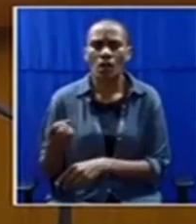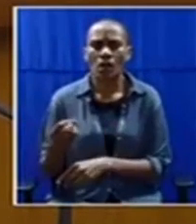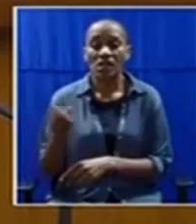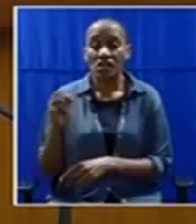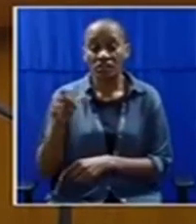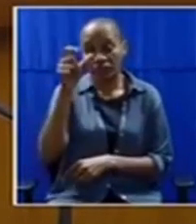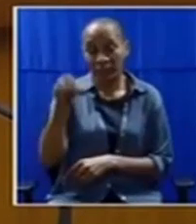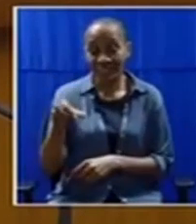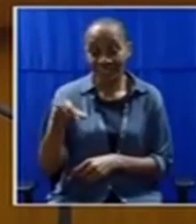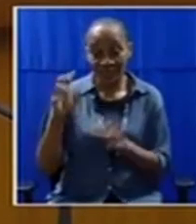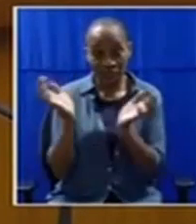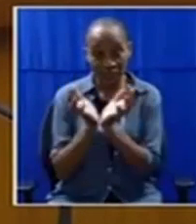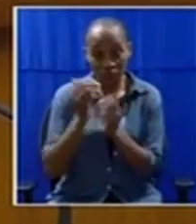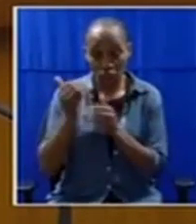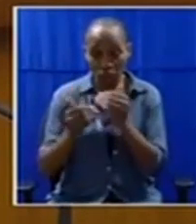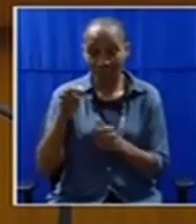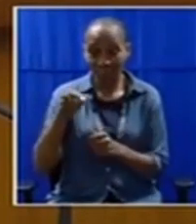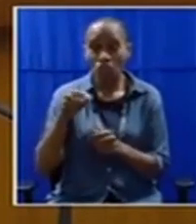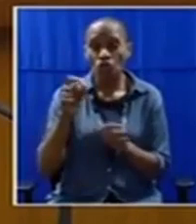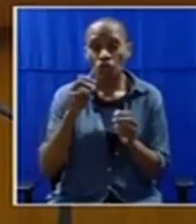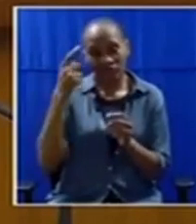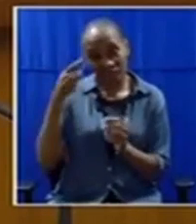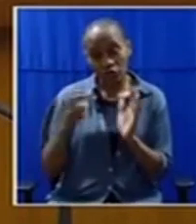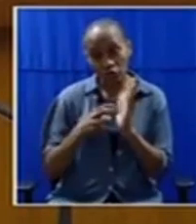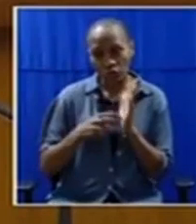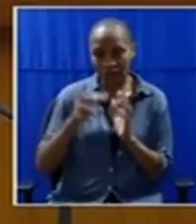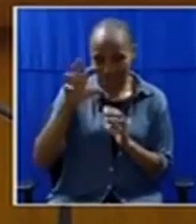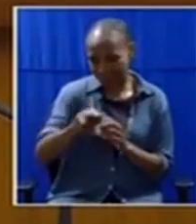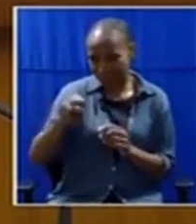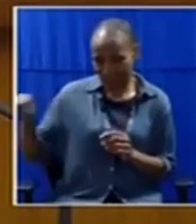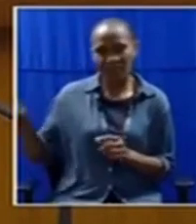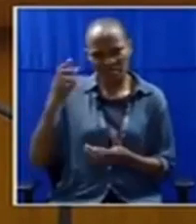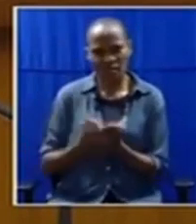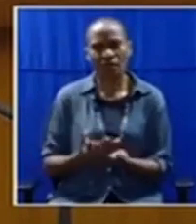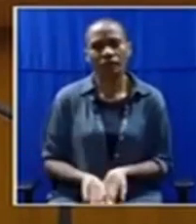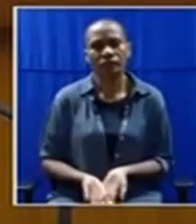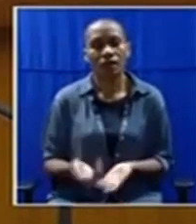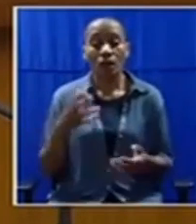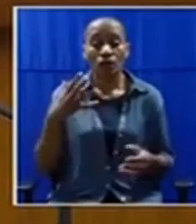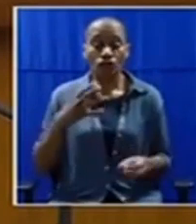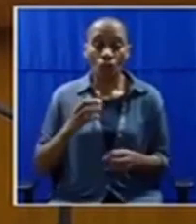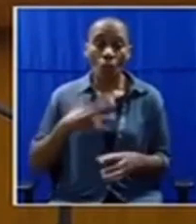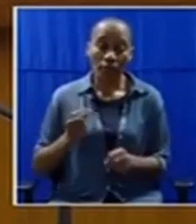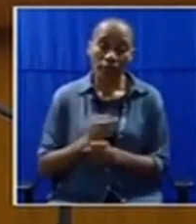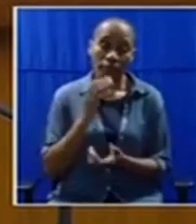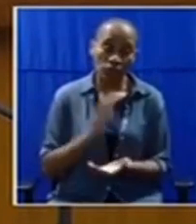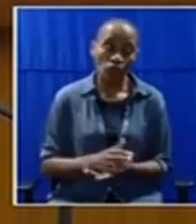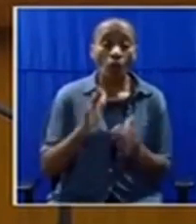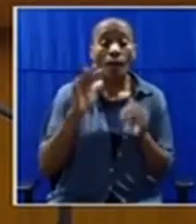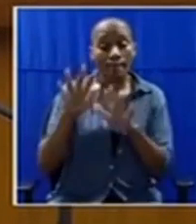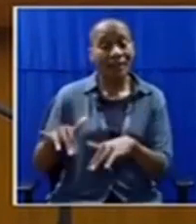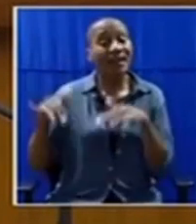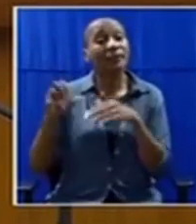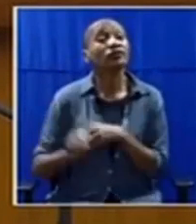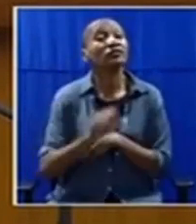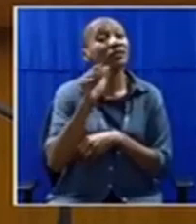acts in a gross disorderly manner using the rules. This ensures that the Parliament of the Republic of South Africa